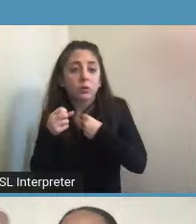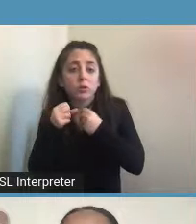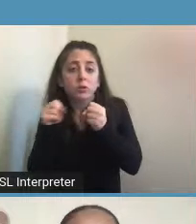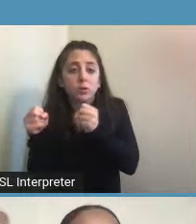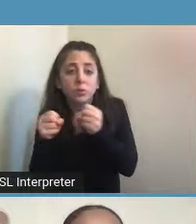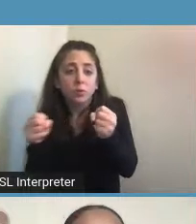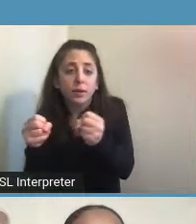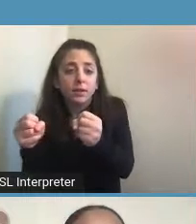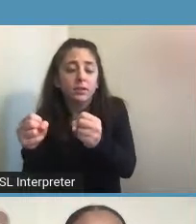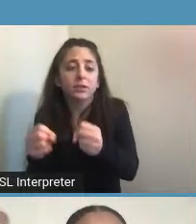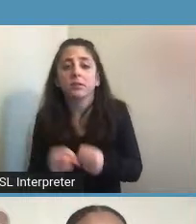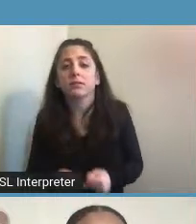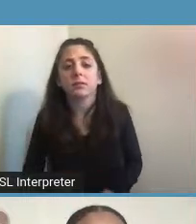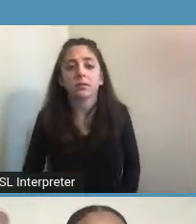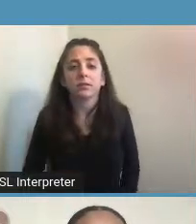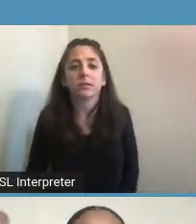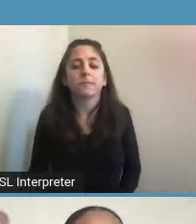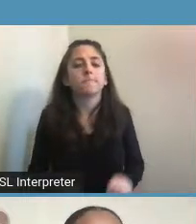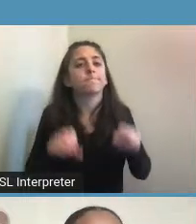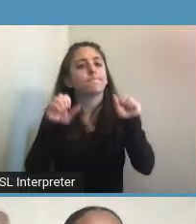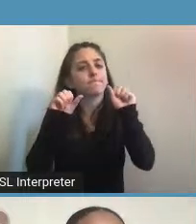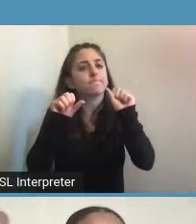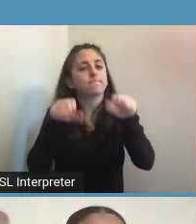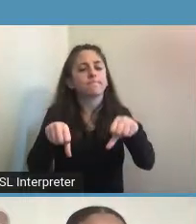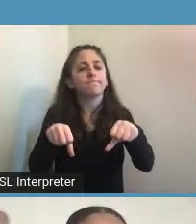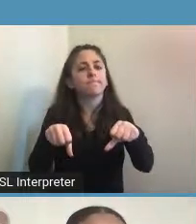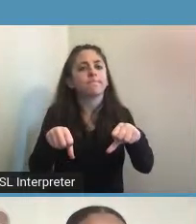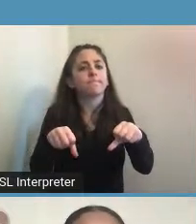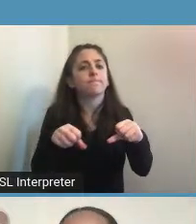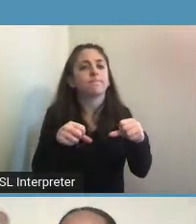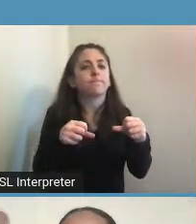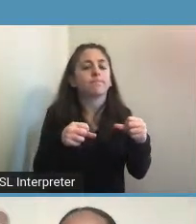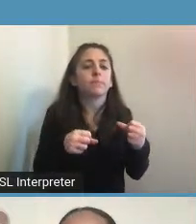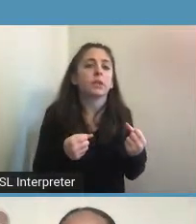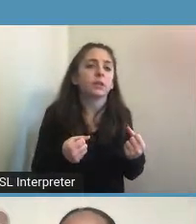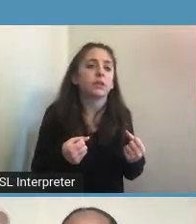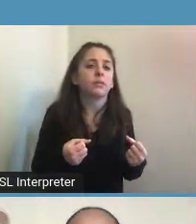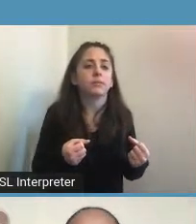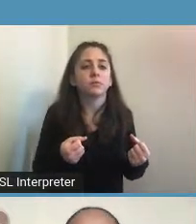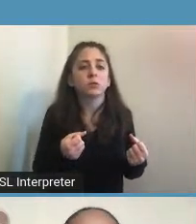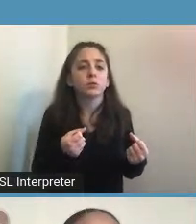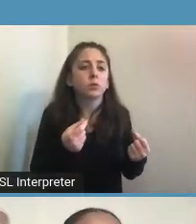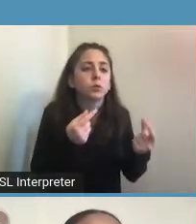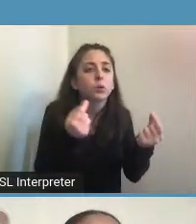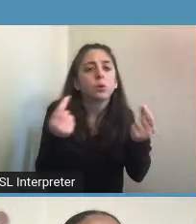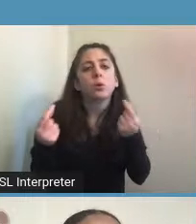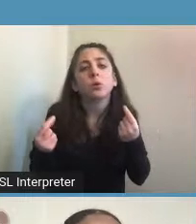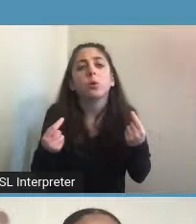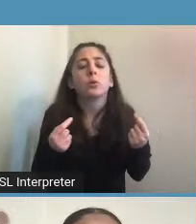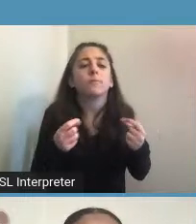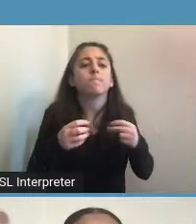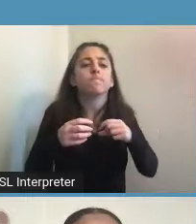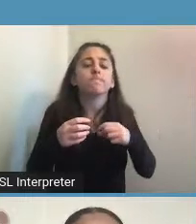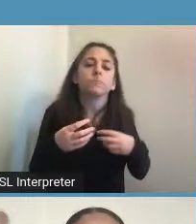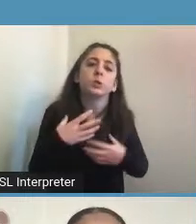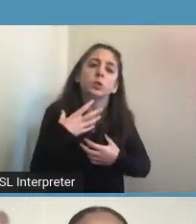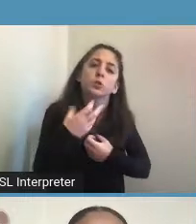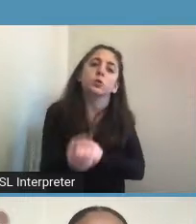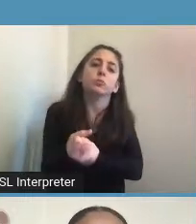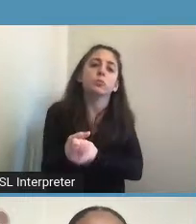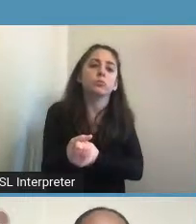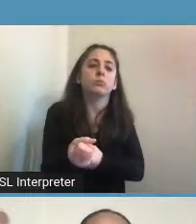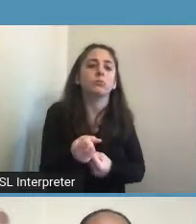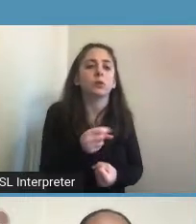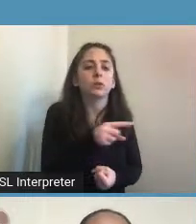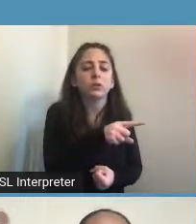you can do all the things that will be successful, and trust that it will be successful.